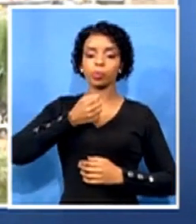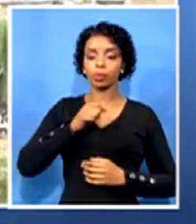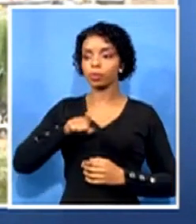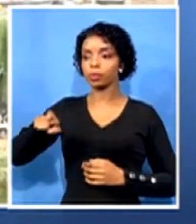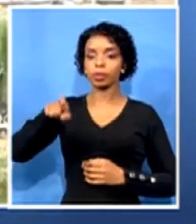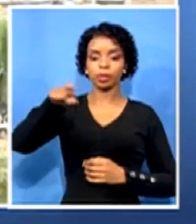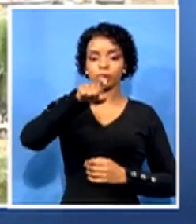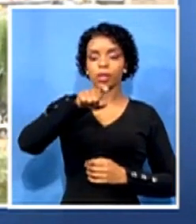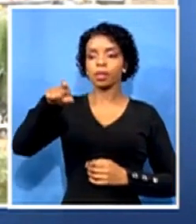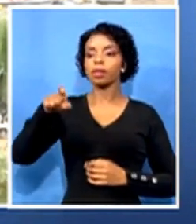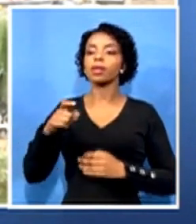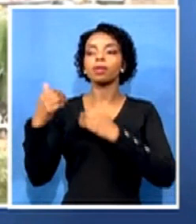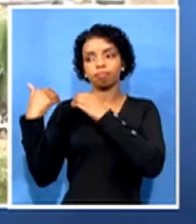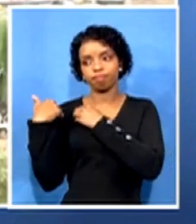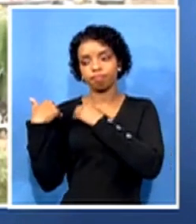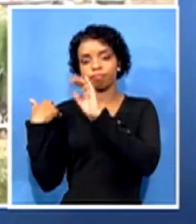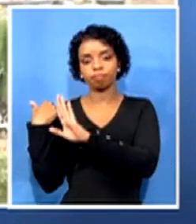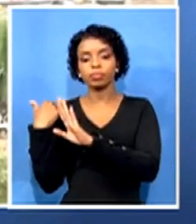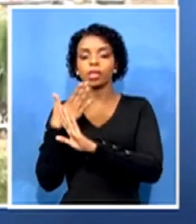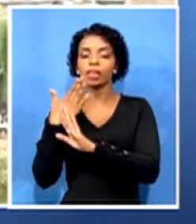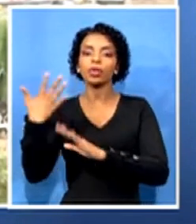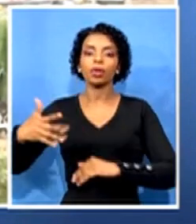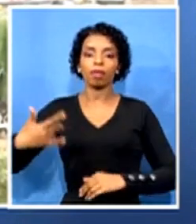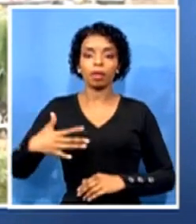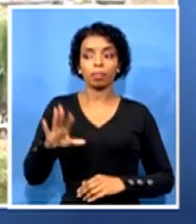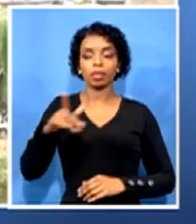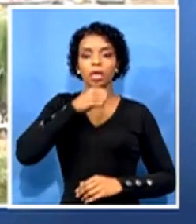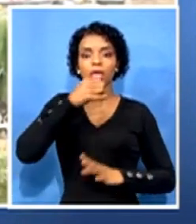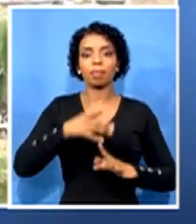well. Thank you very much there, our senior reporter Nozintombi Miya, speaking to us live from Alexandria.